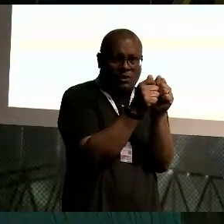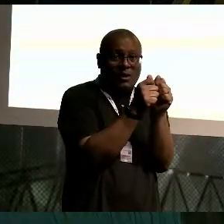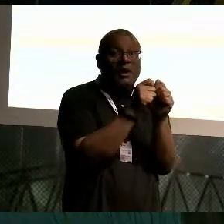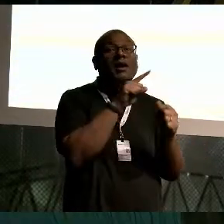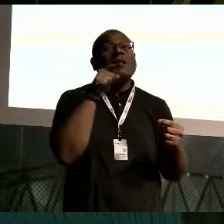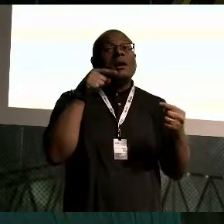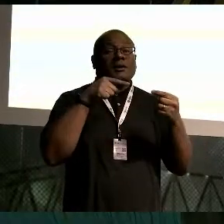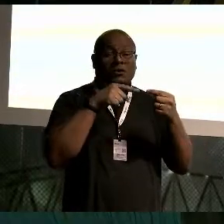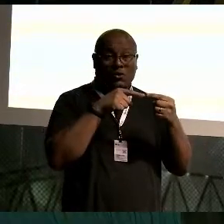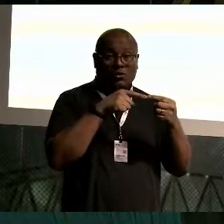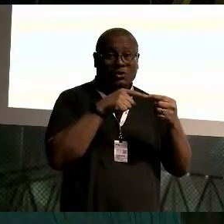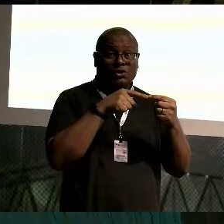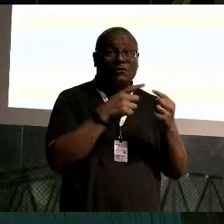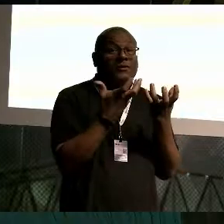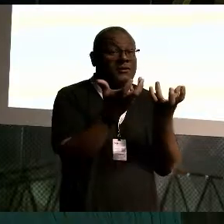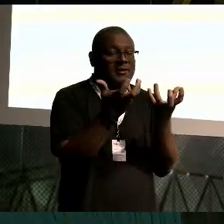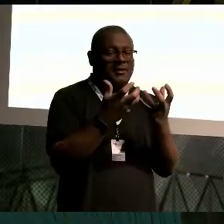right?